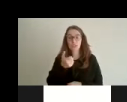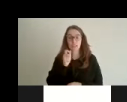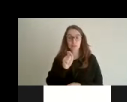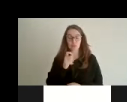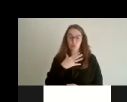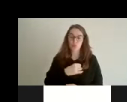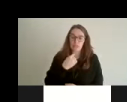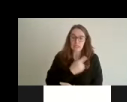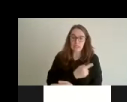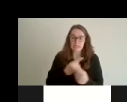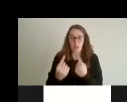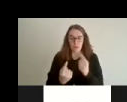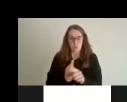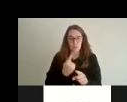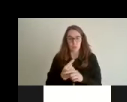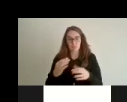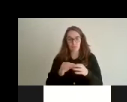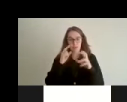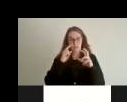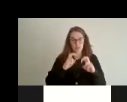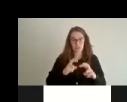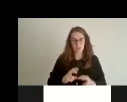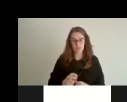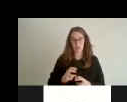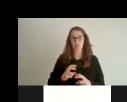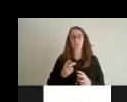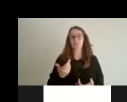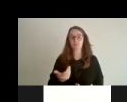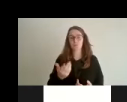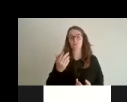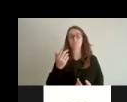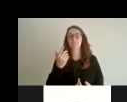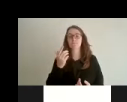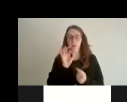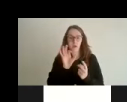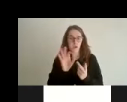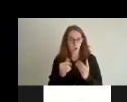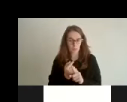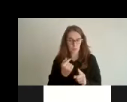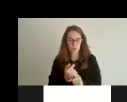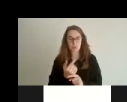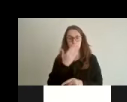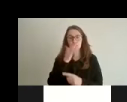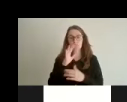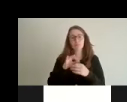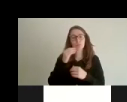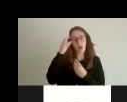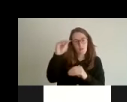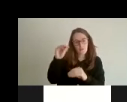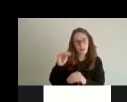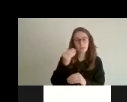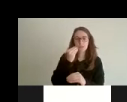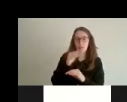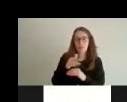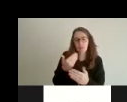to say something about research, a few highlights. I'm going to say something about advice that this Lero can give